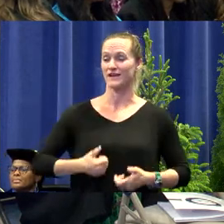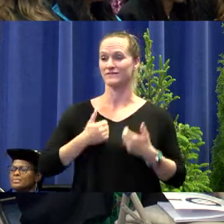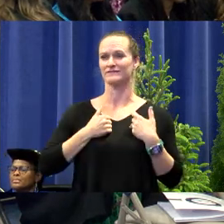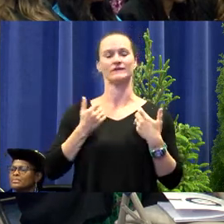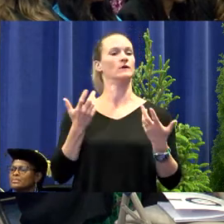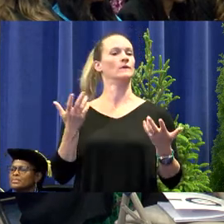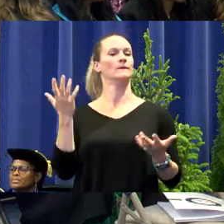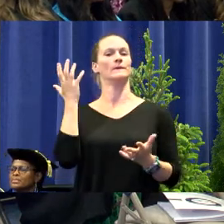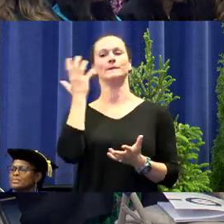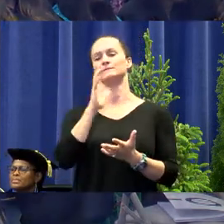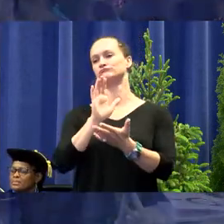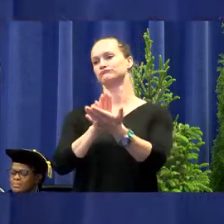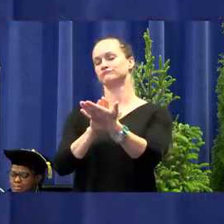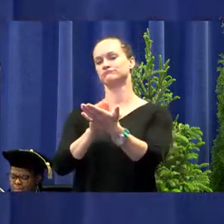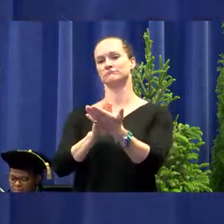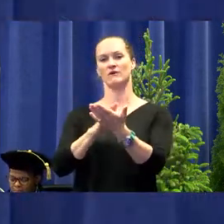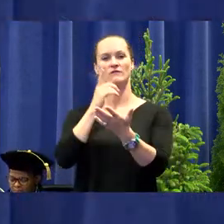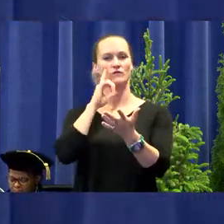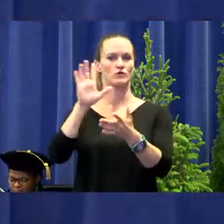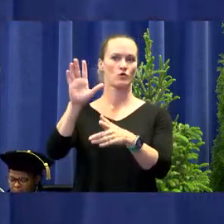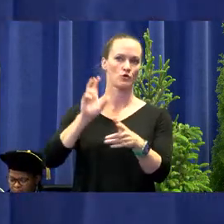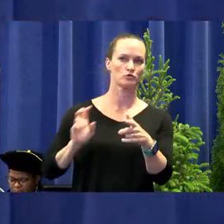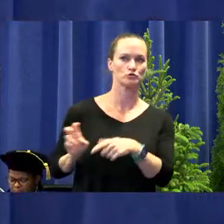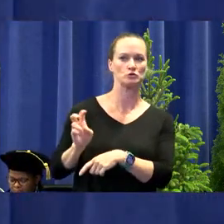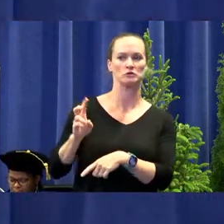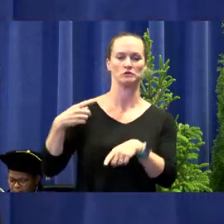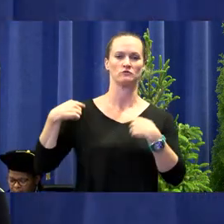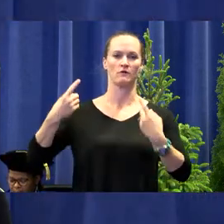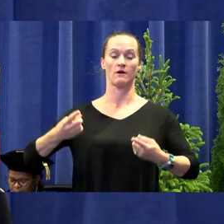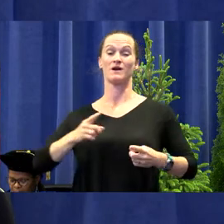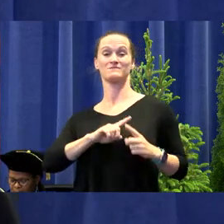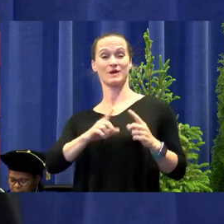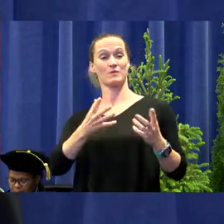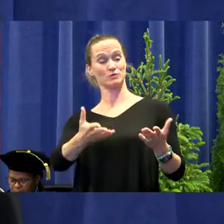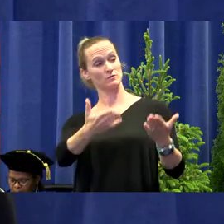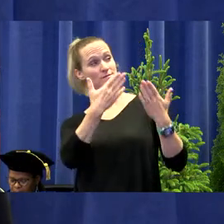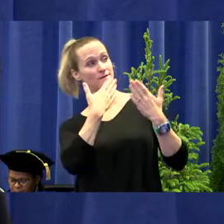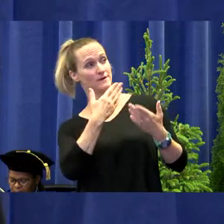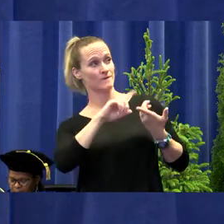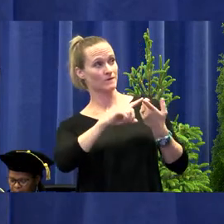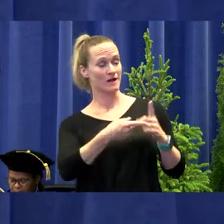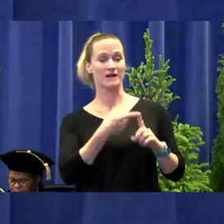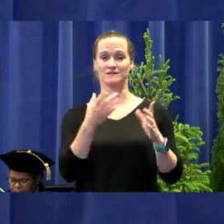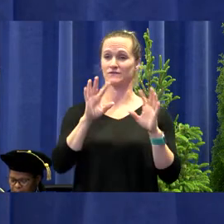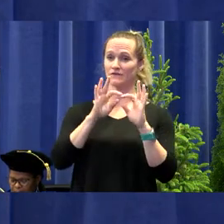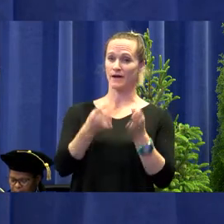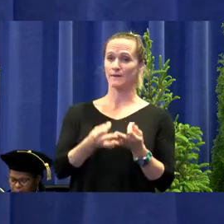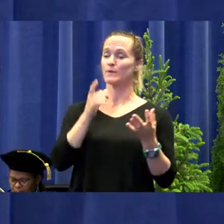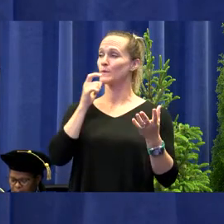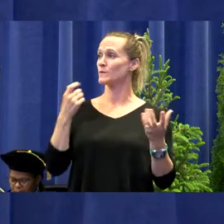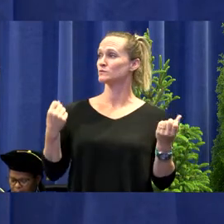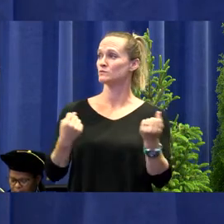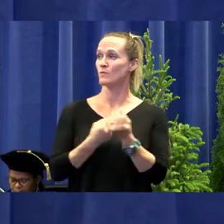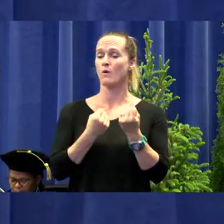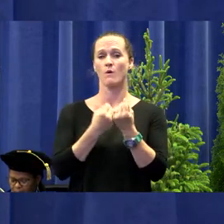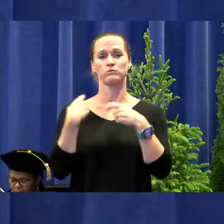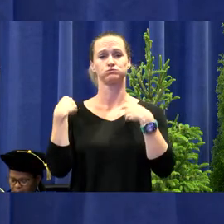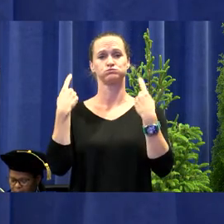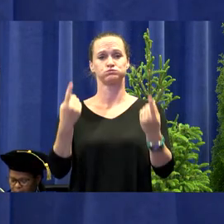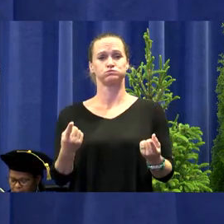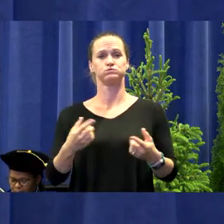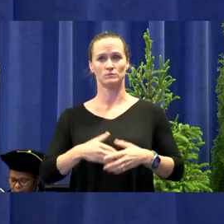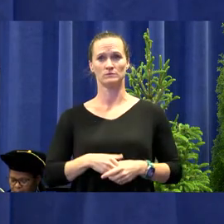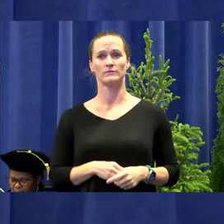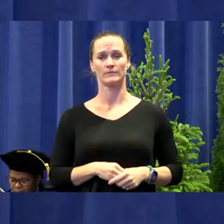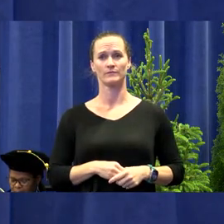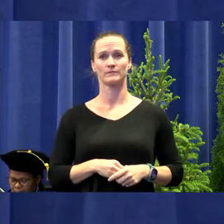making it this far, but I also wanna thank those friends and family members who have supported you along the way.